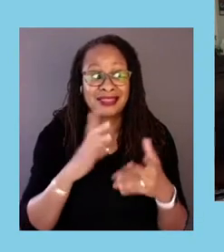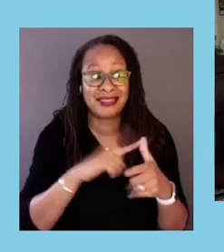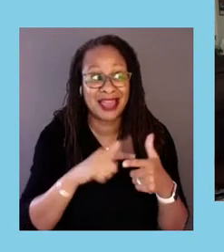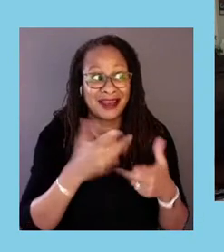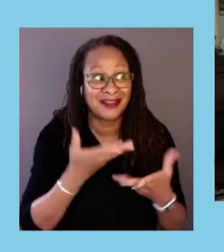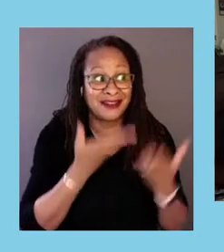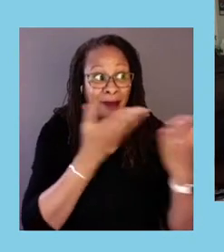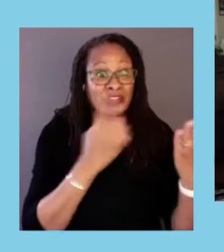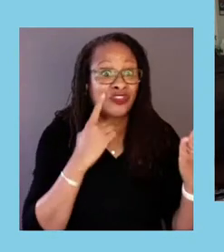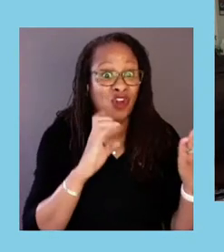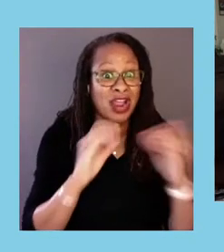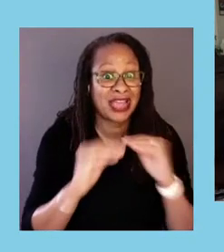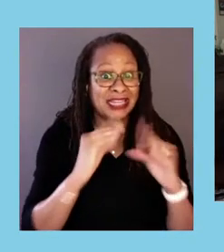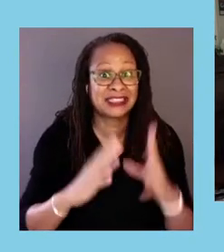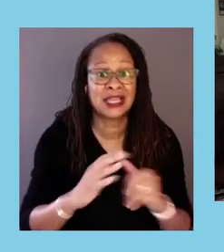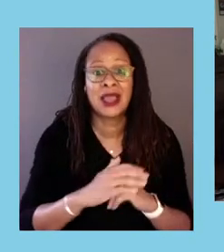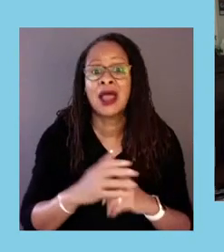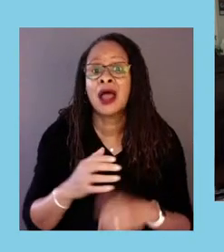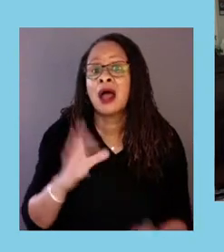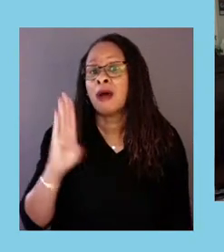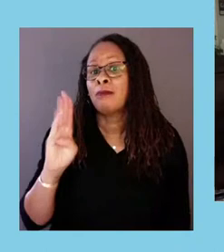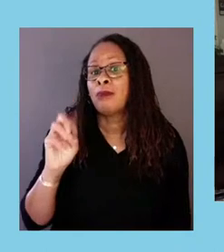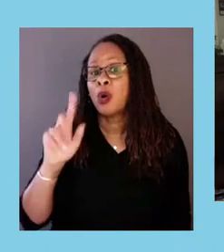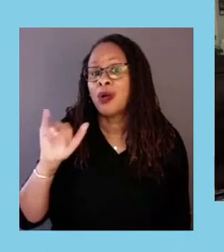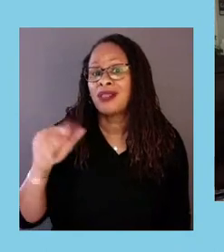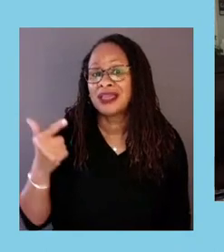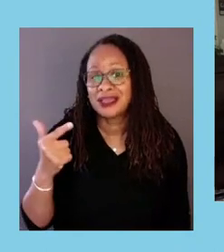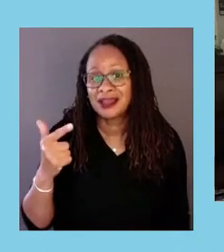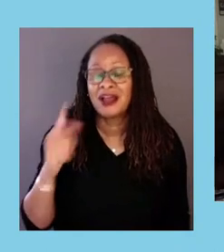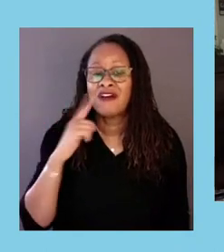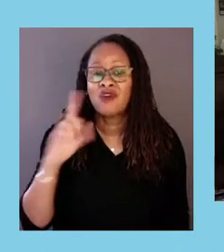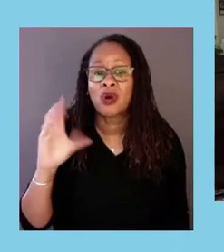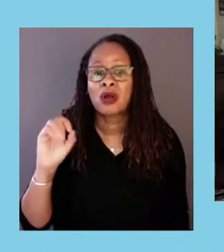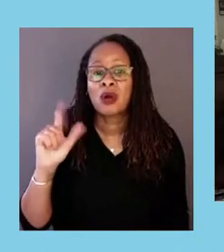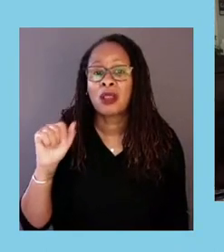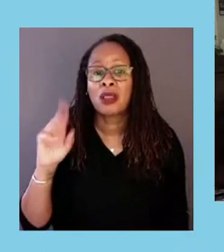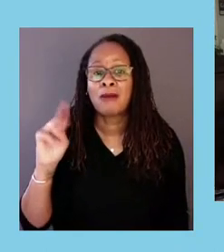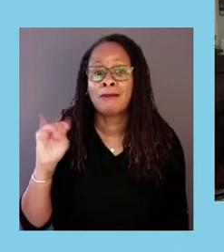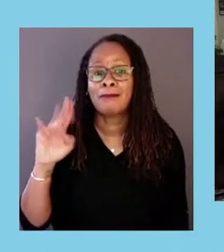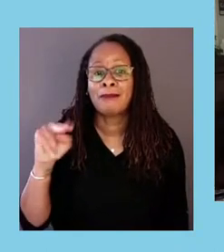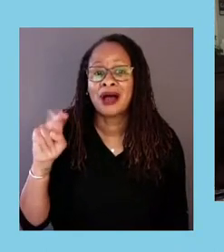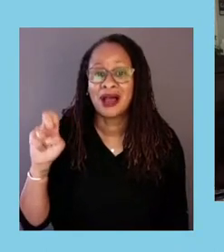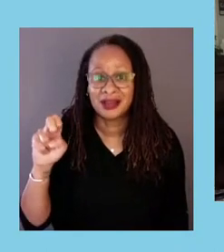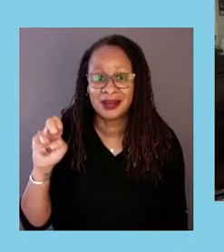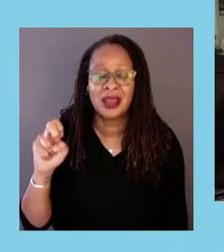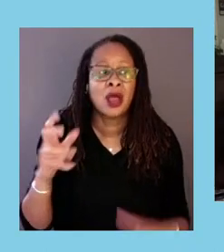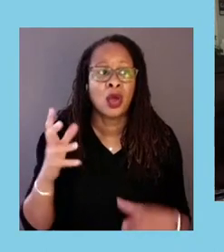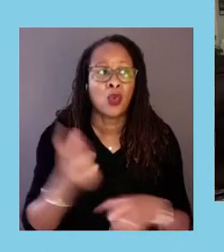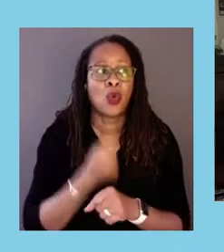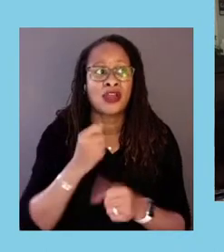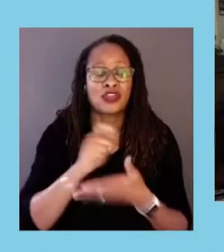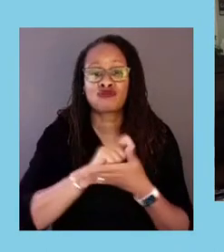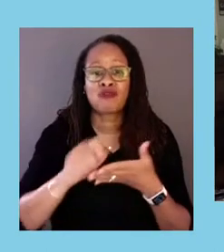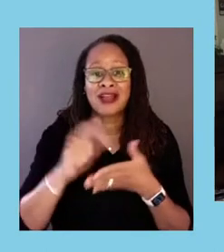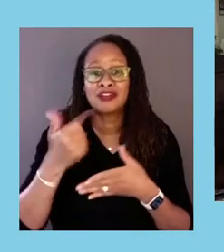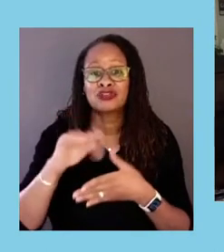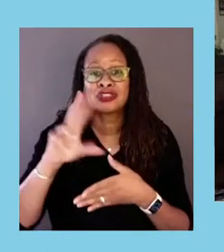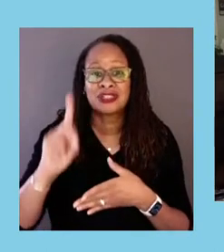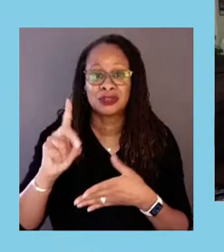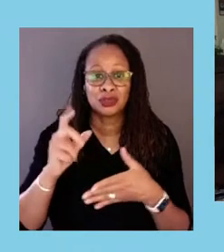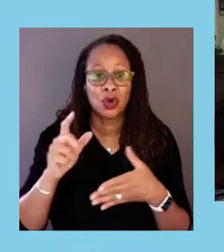remember Bowling for Columbine won the Writers Guild Award for original screenplay that year. So I think we see these